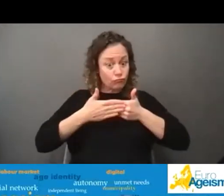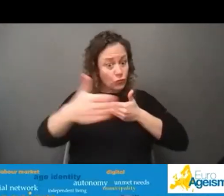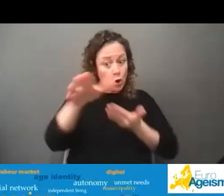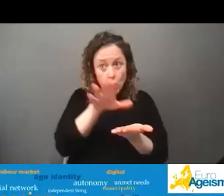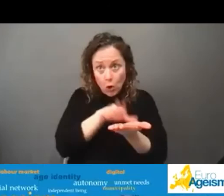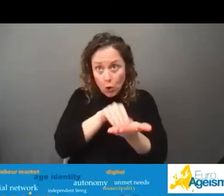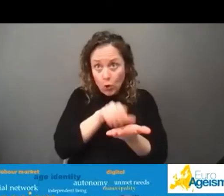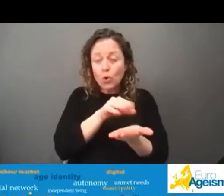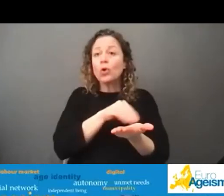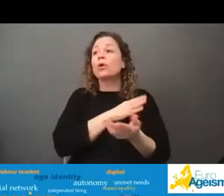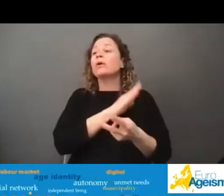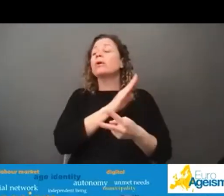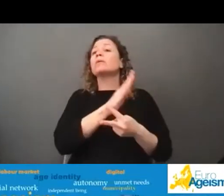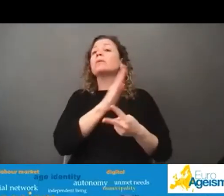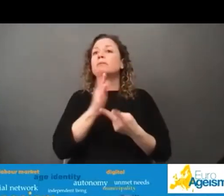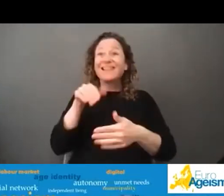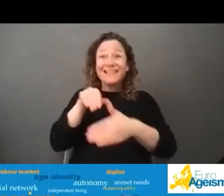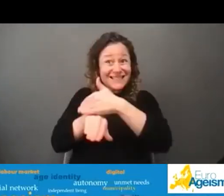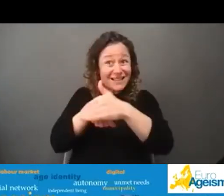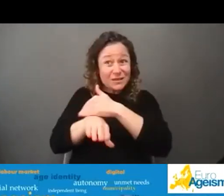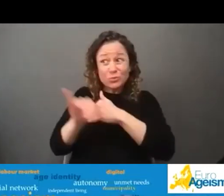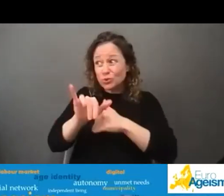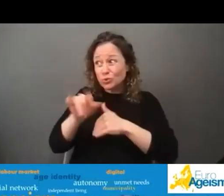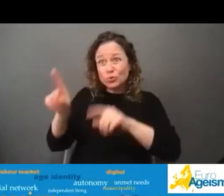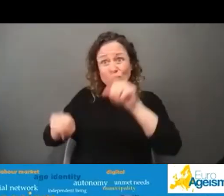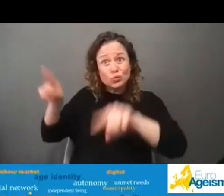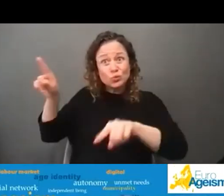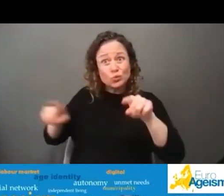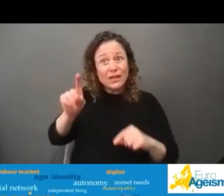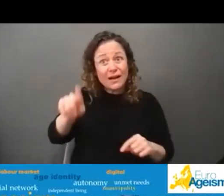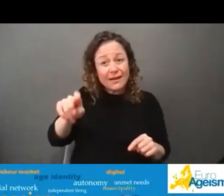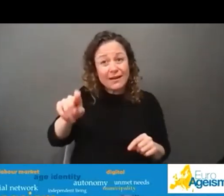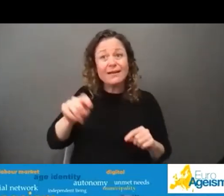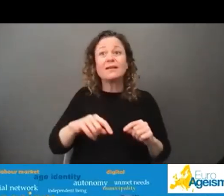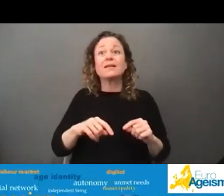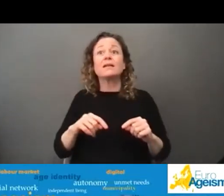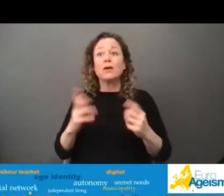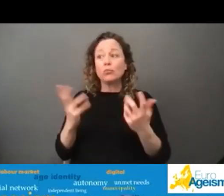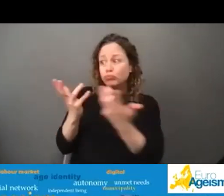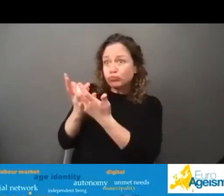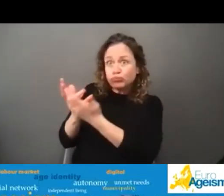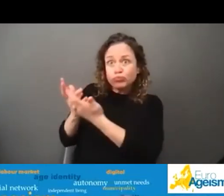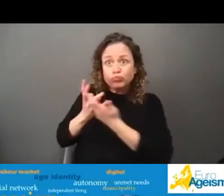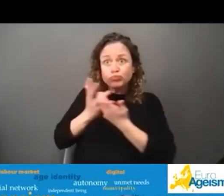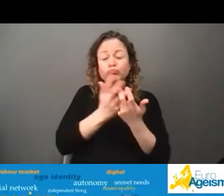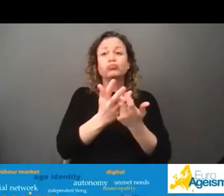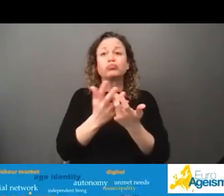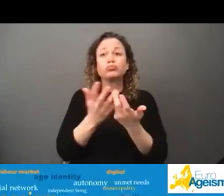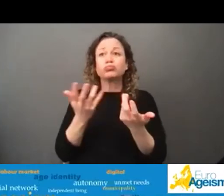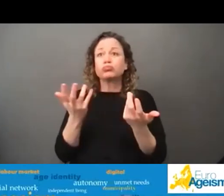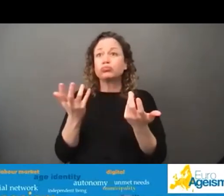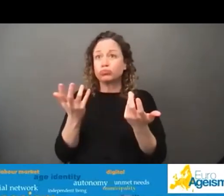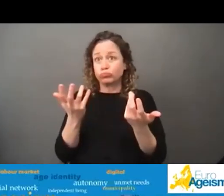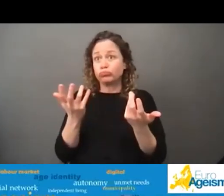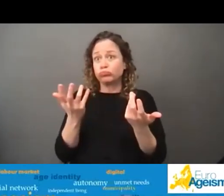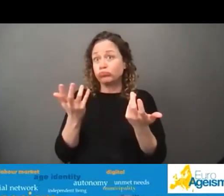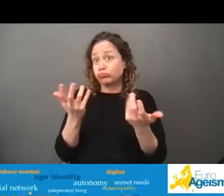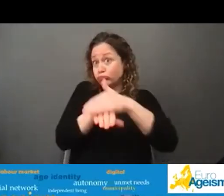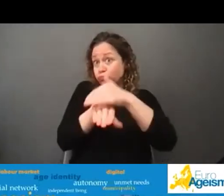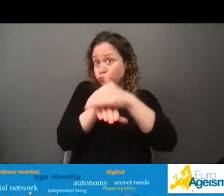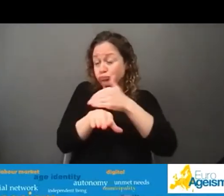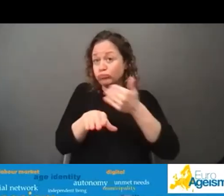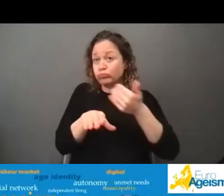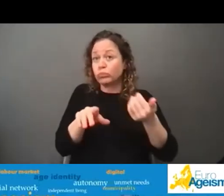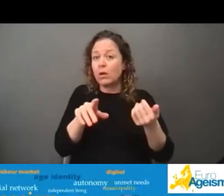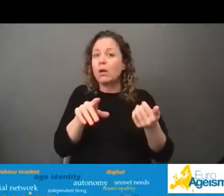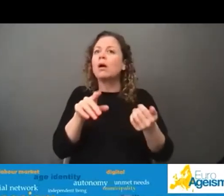meaning adapting it to the individual needs. And that could be both the accessibility component, right? As well as the